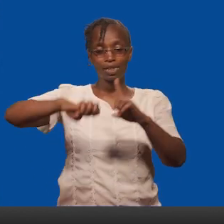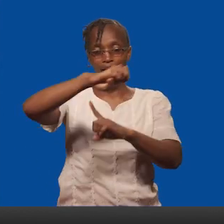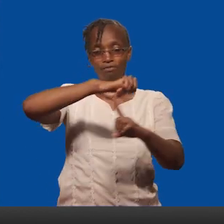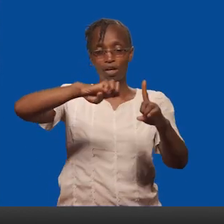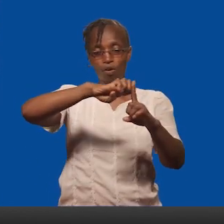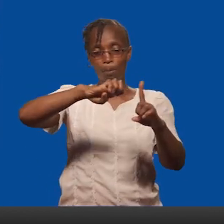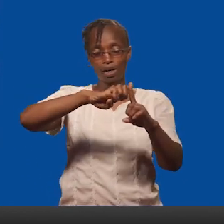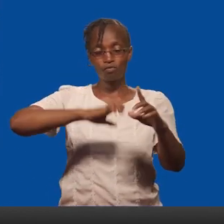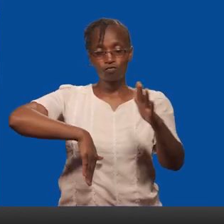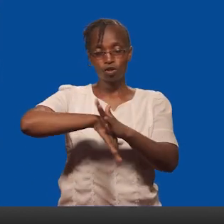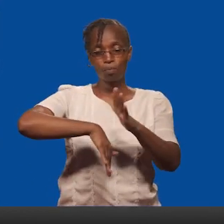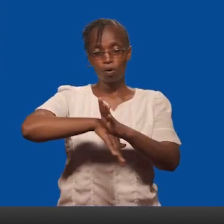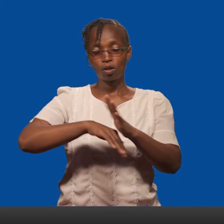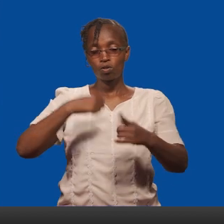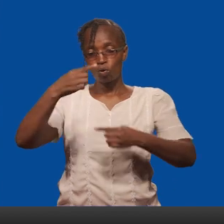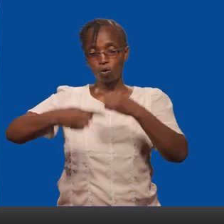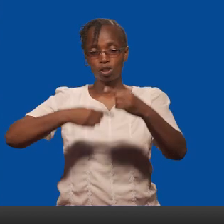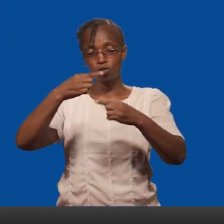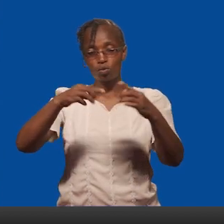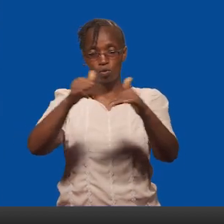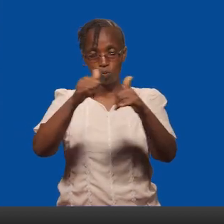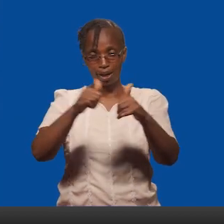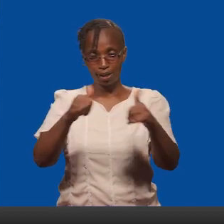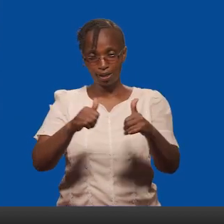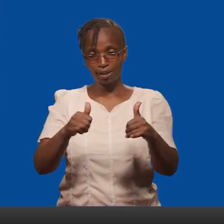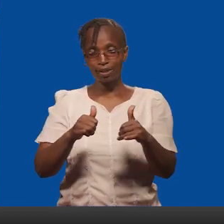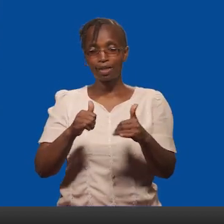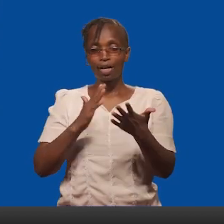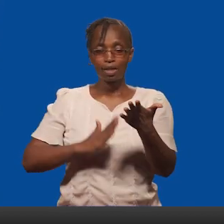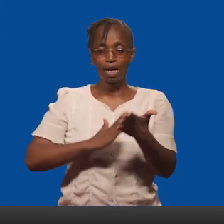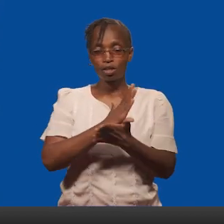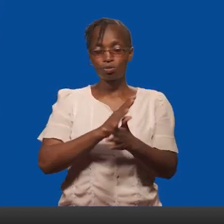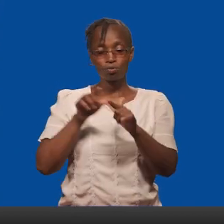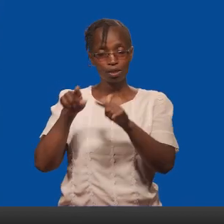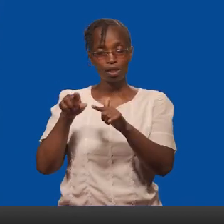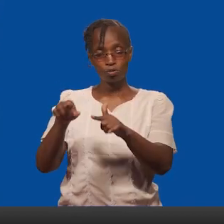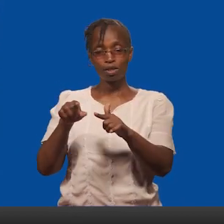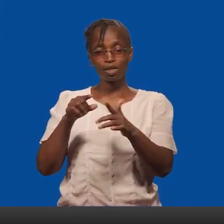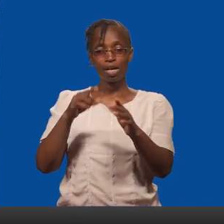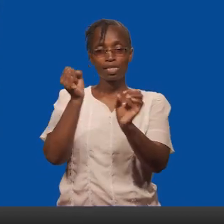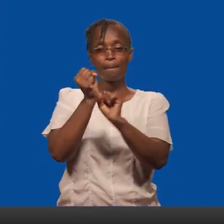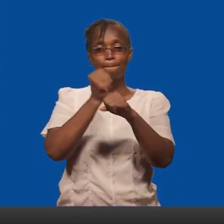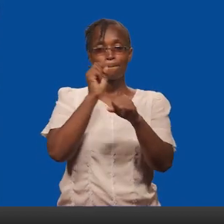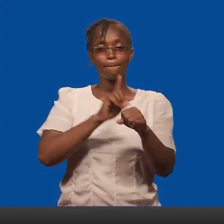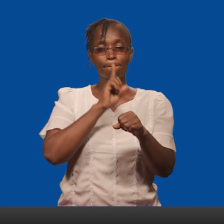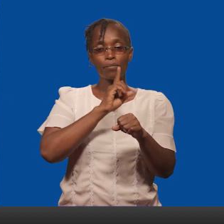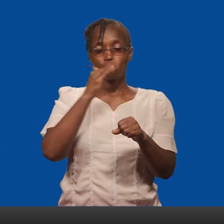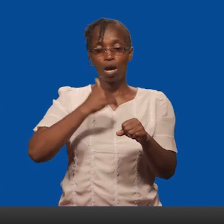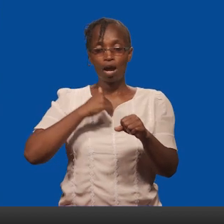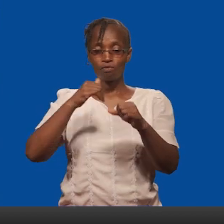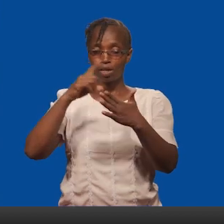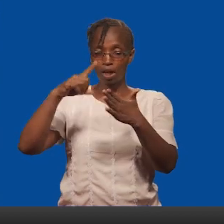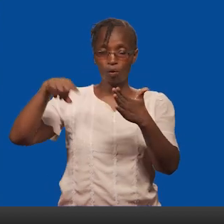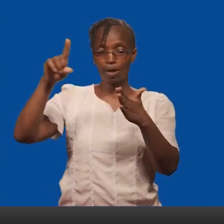creating an enabling environment for football to run effectively. And that enabling environment